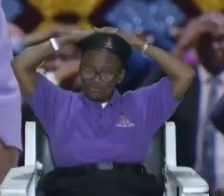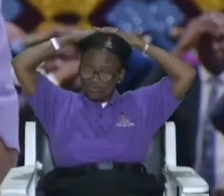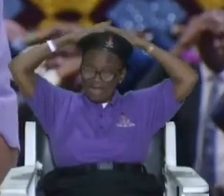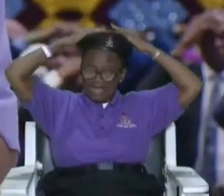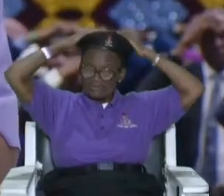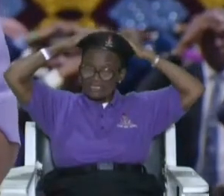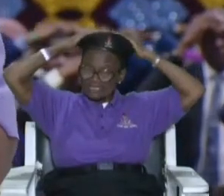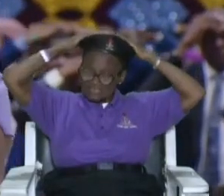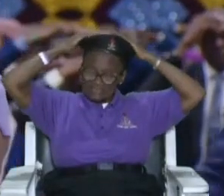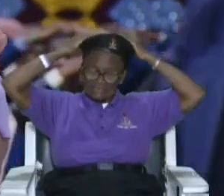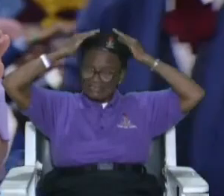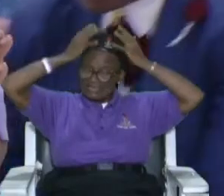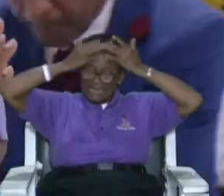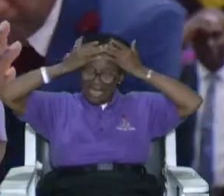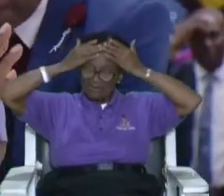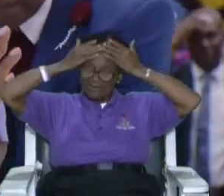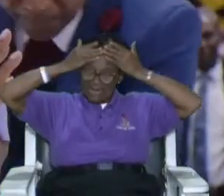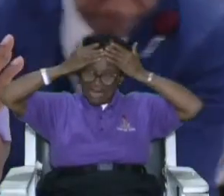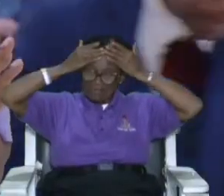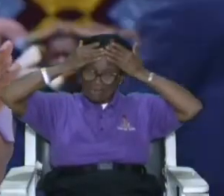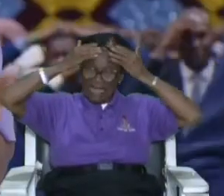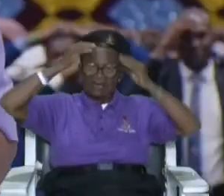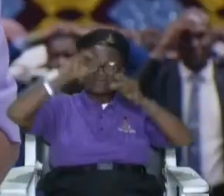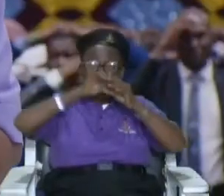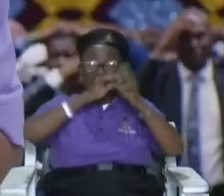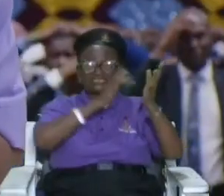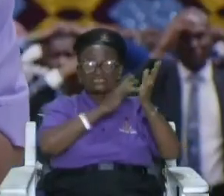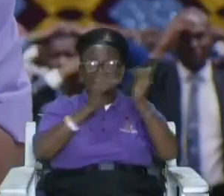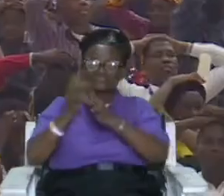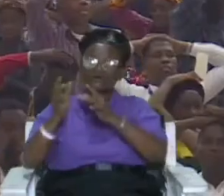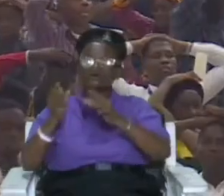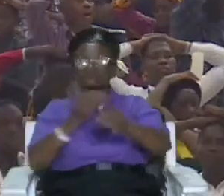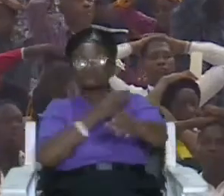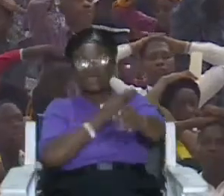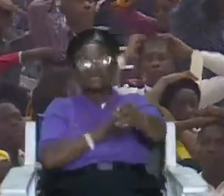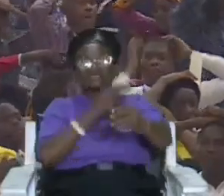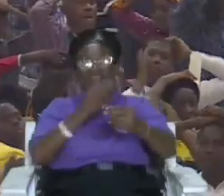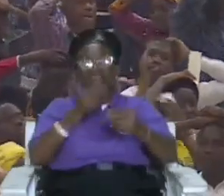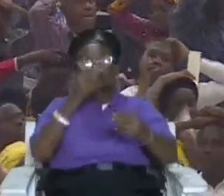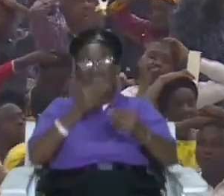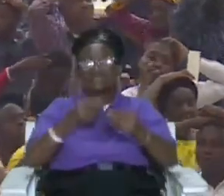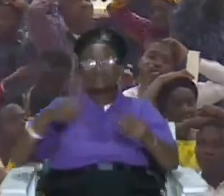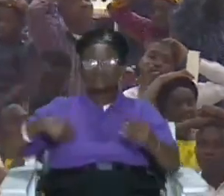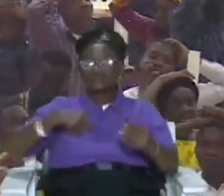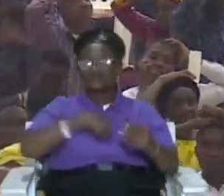In Jesus' mighty name, we have prayed.